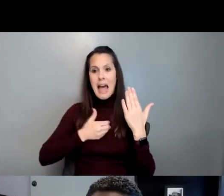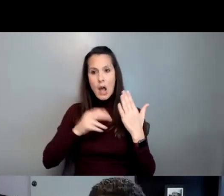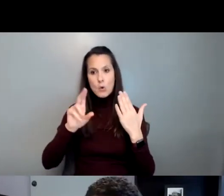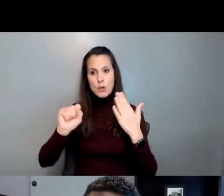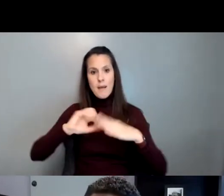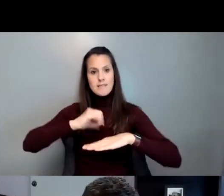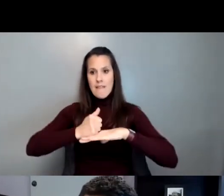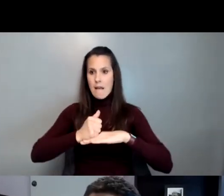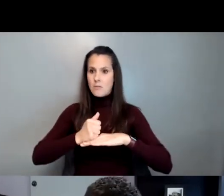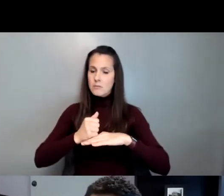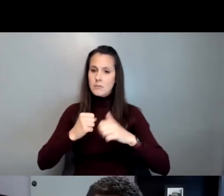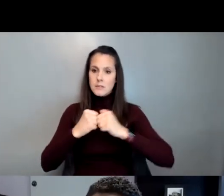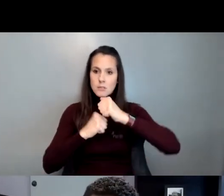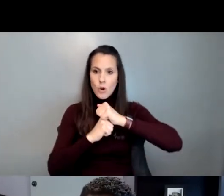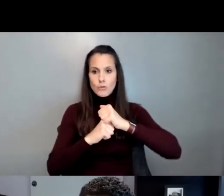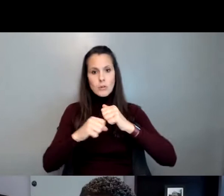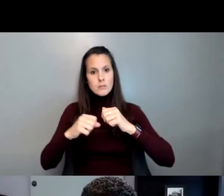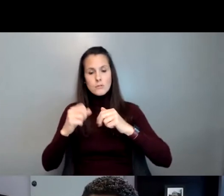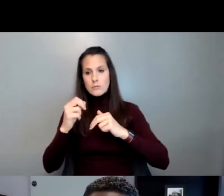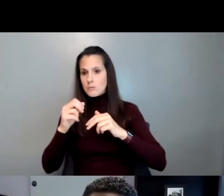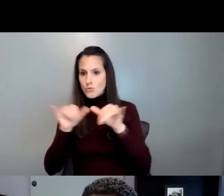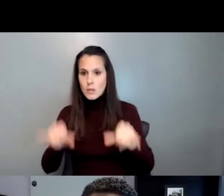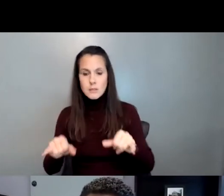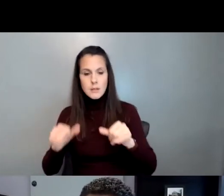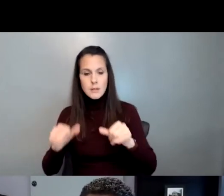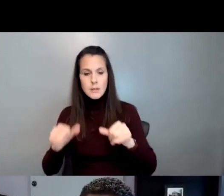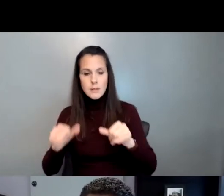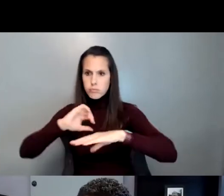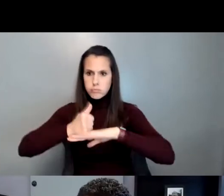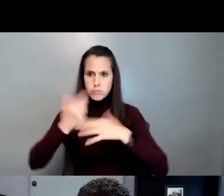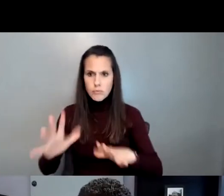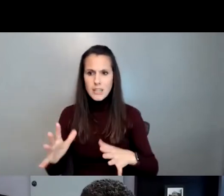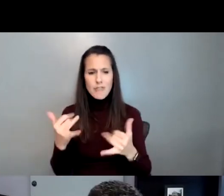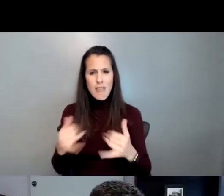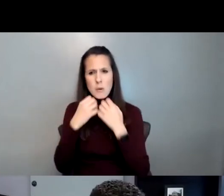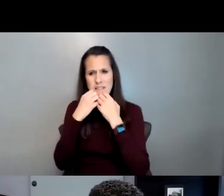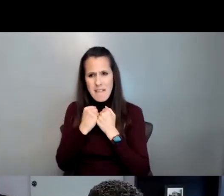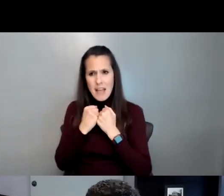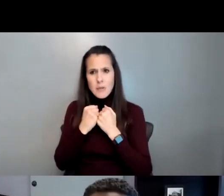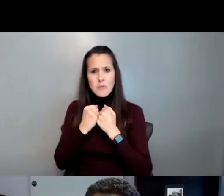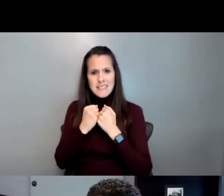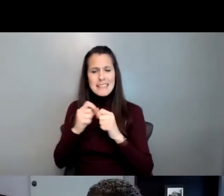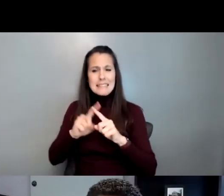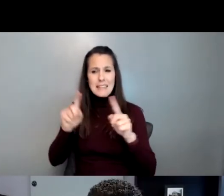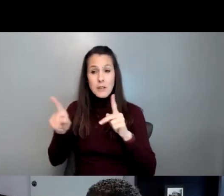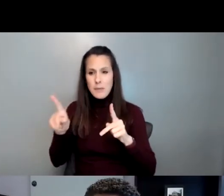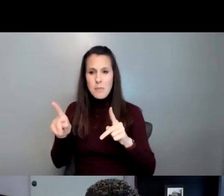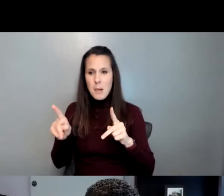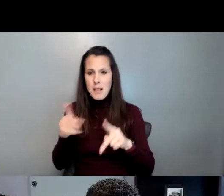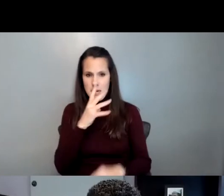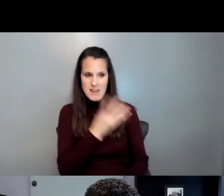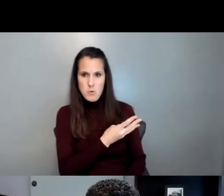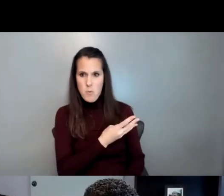valued certain bodies over others, and that was law. And so there's still remnants of that